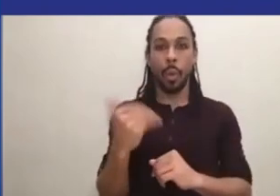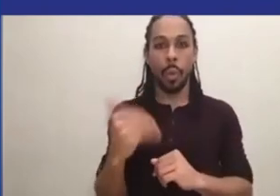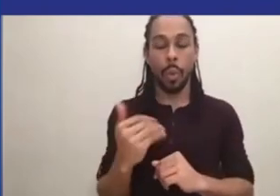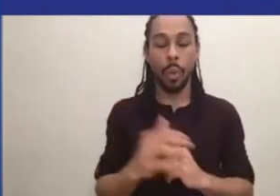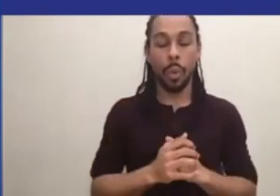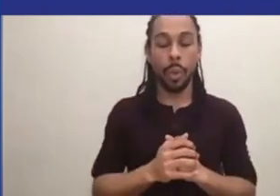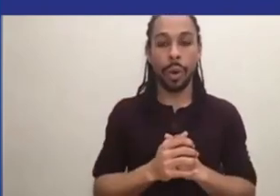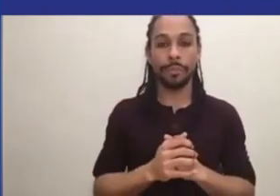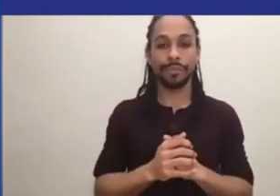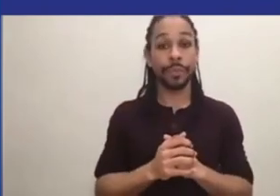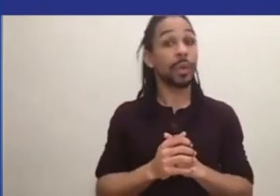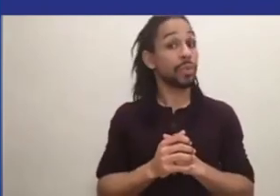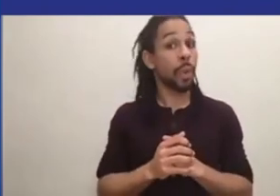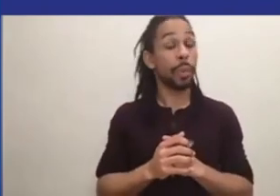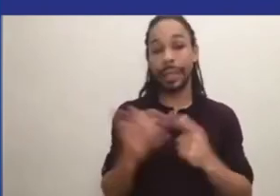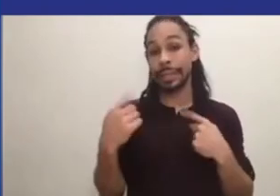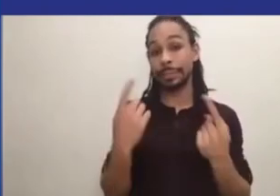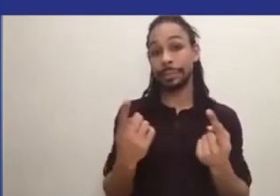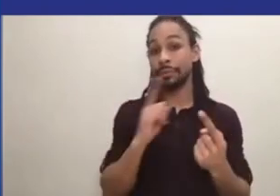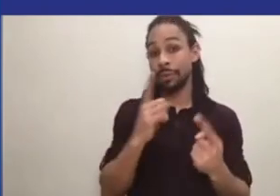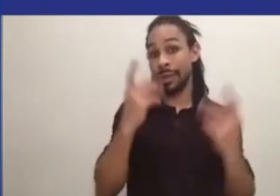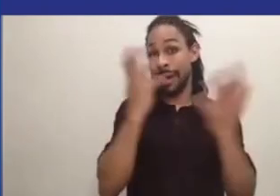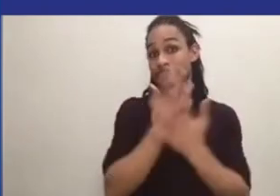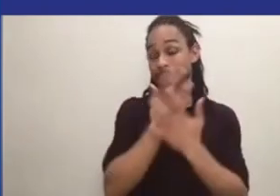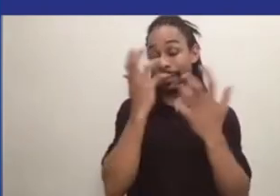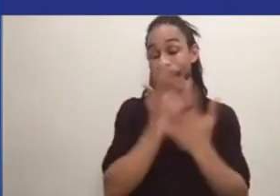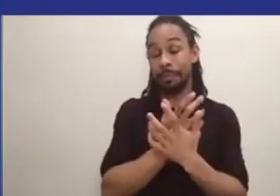So it's been really awesome to change the narrative